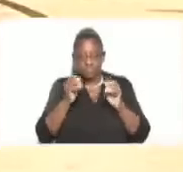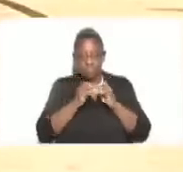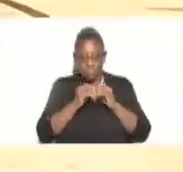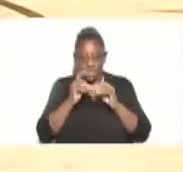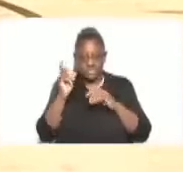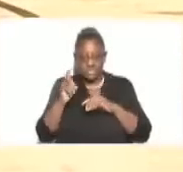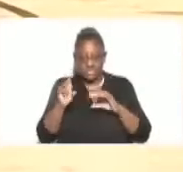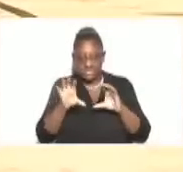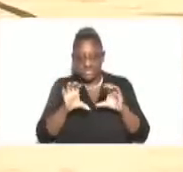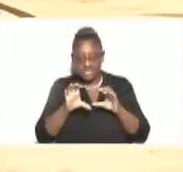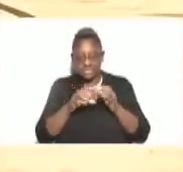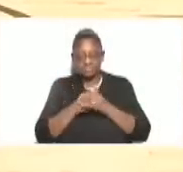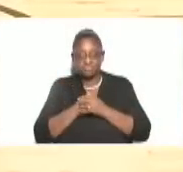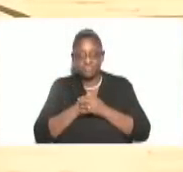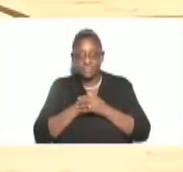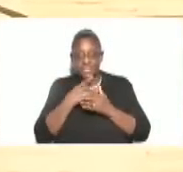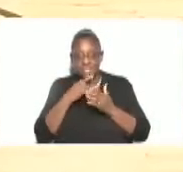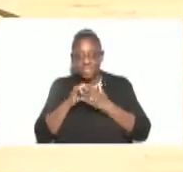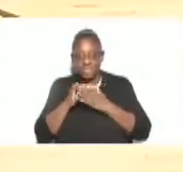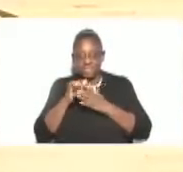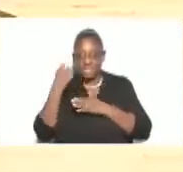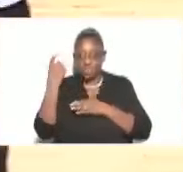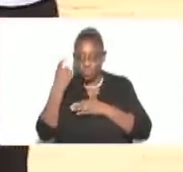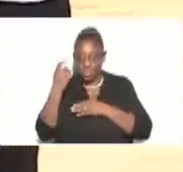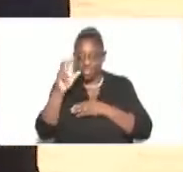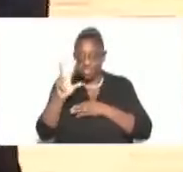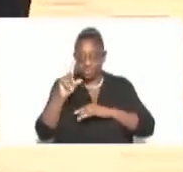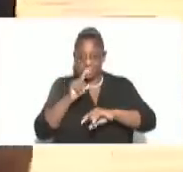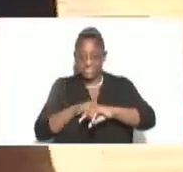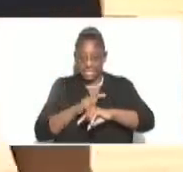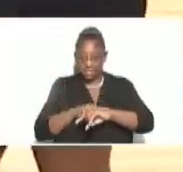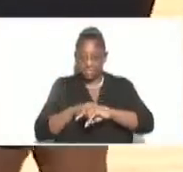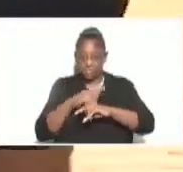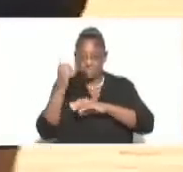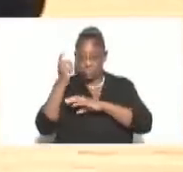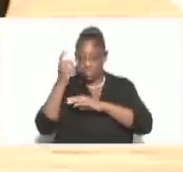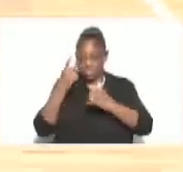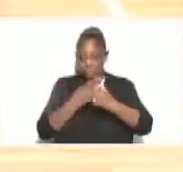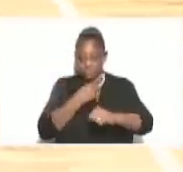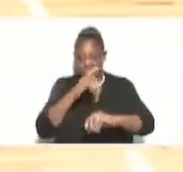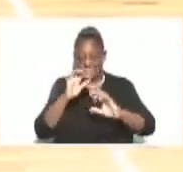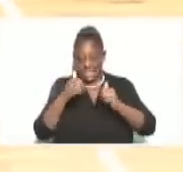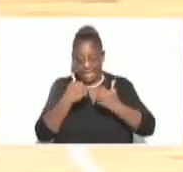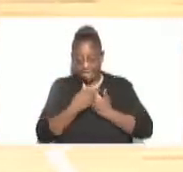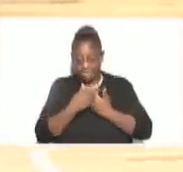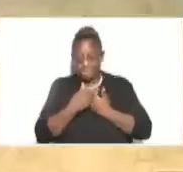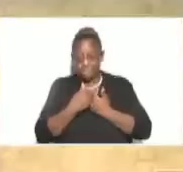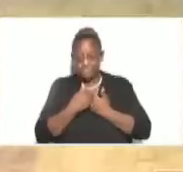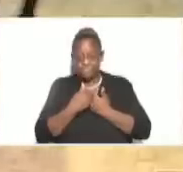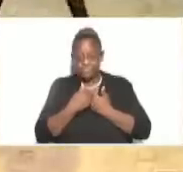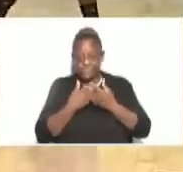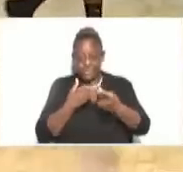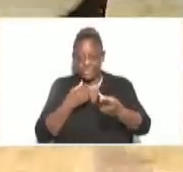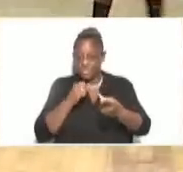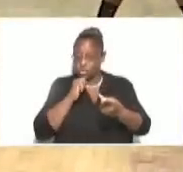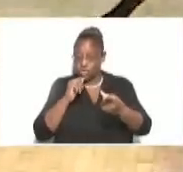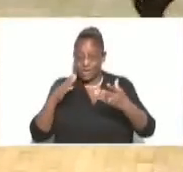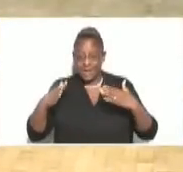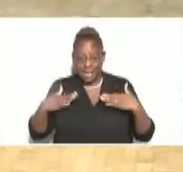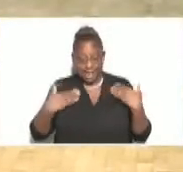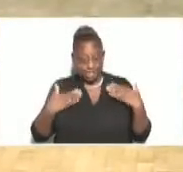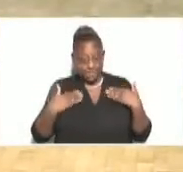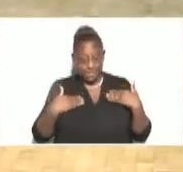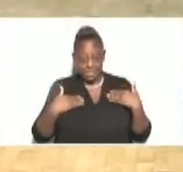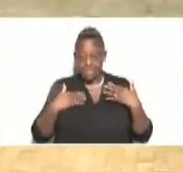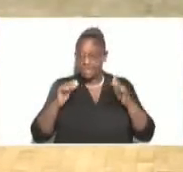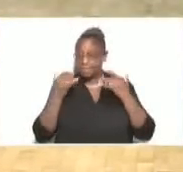the 3-time defending champs, it is a good feel to win your first game. Not too happy with the